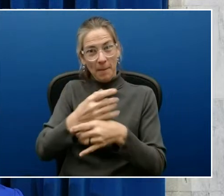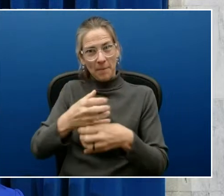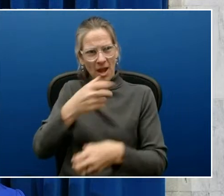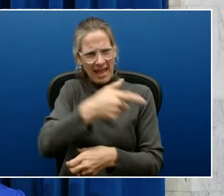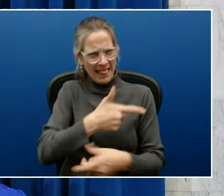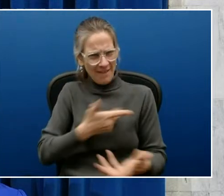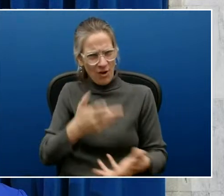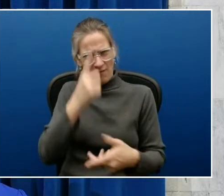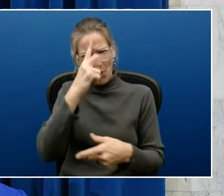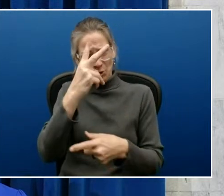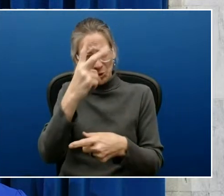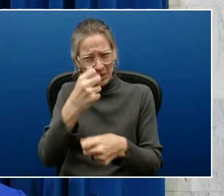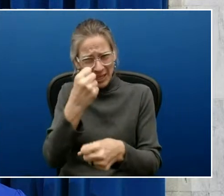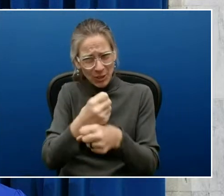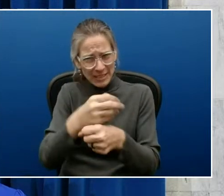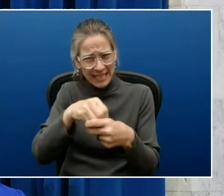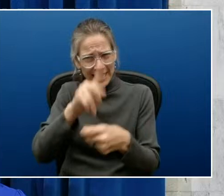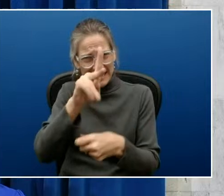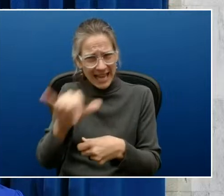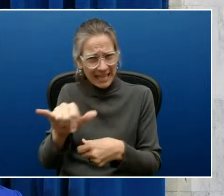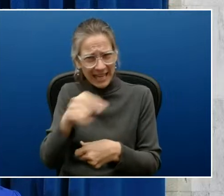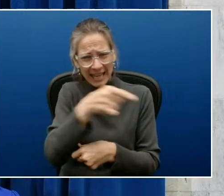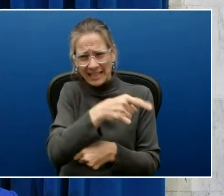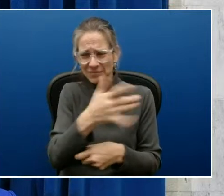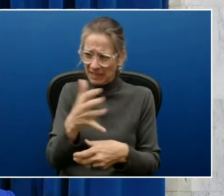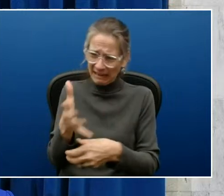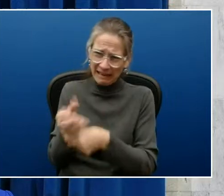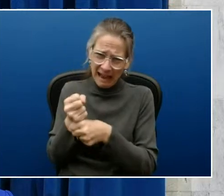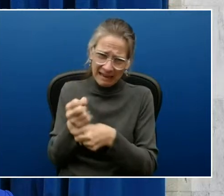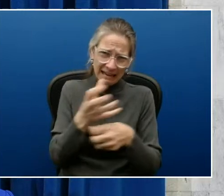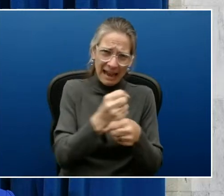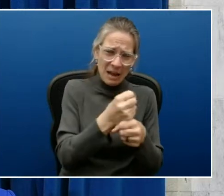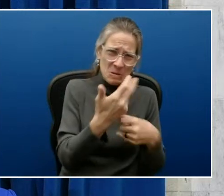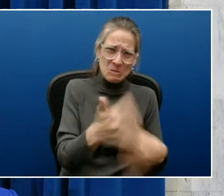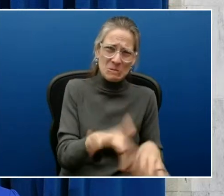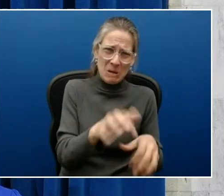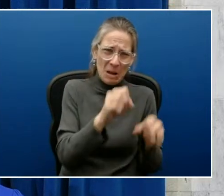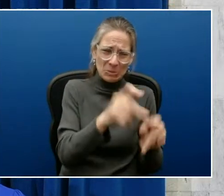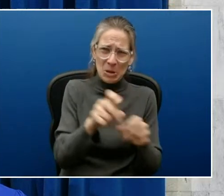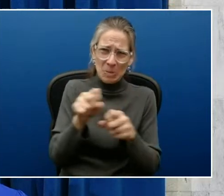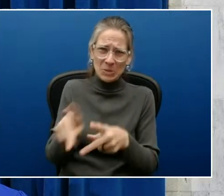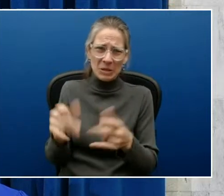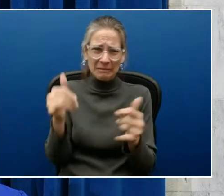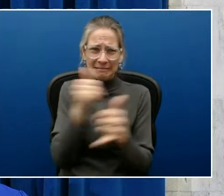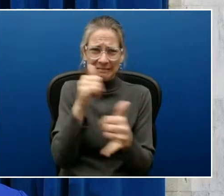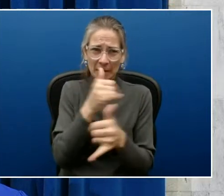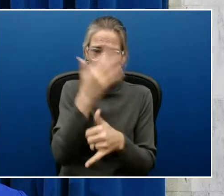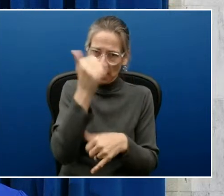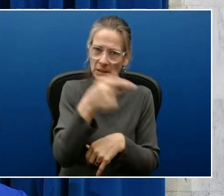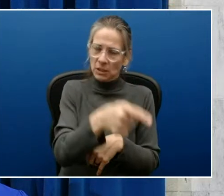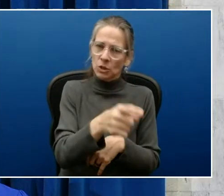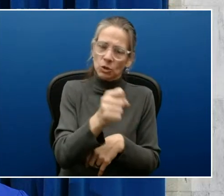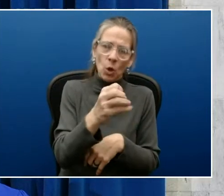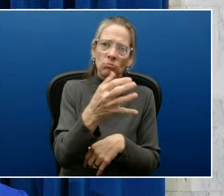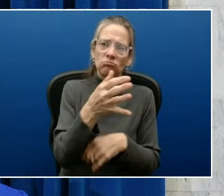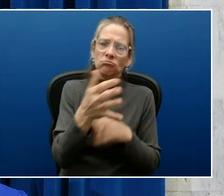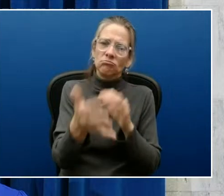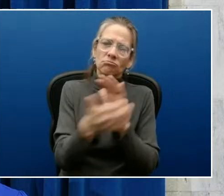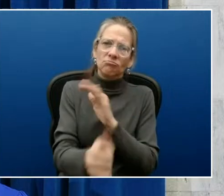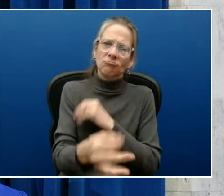years, and he has scored both of these amazing opportunities because He is so good at what he